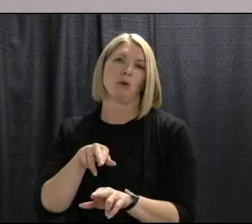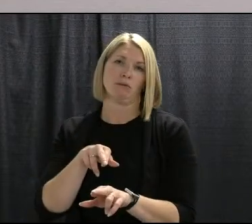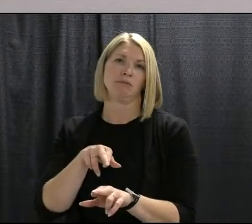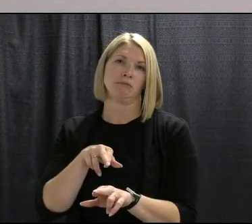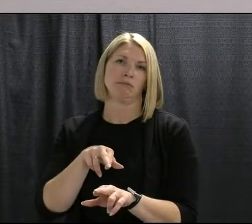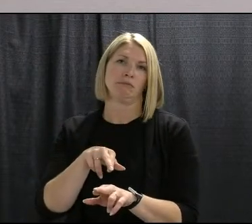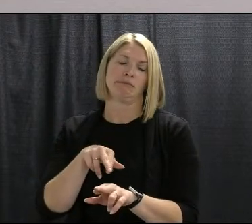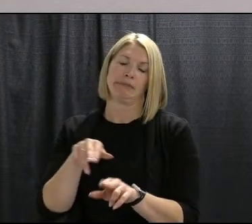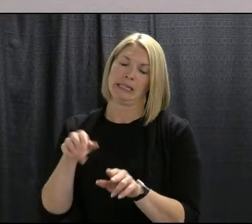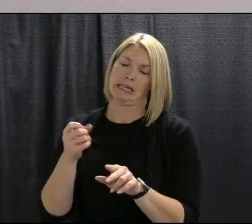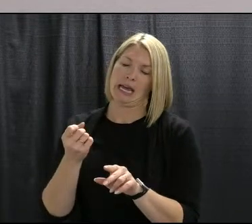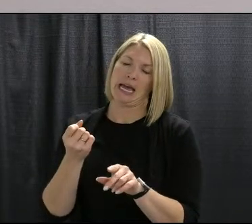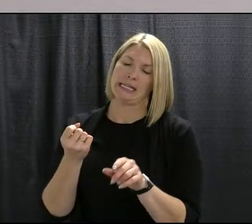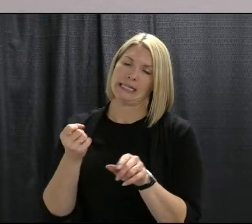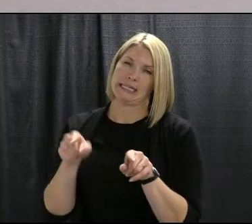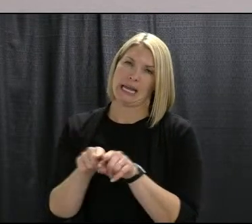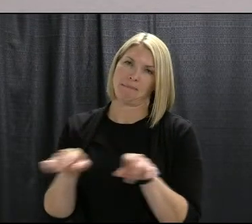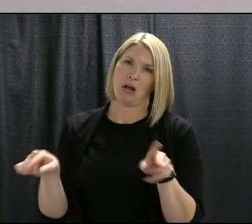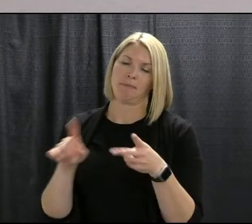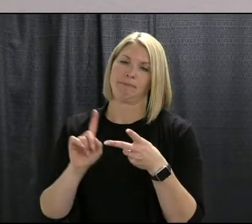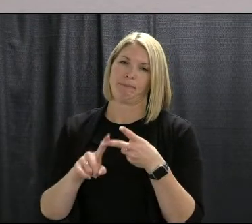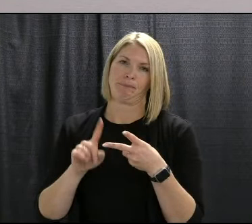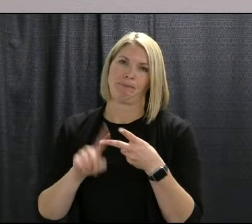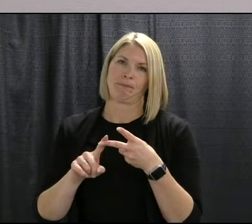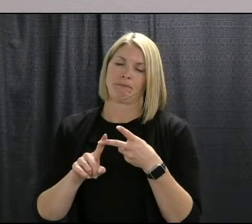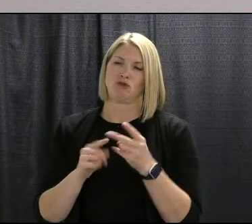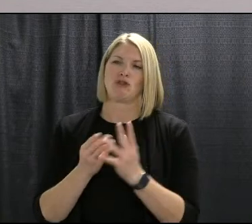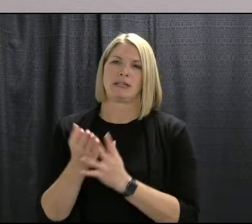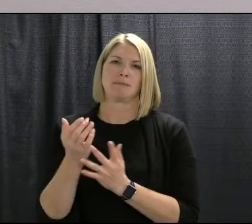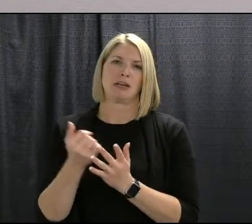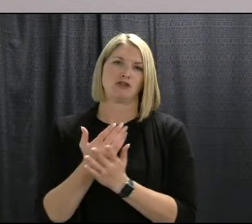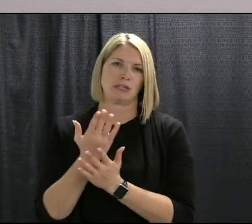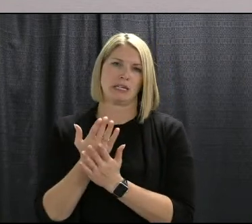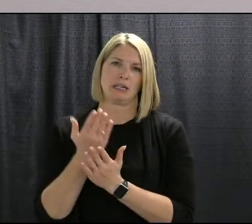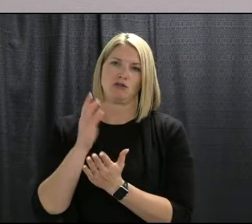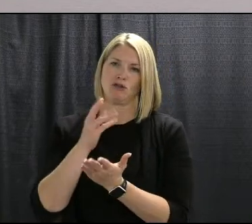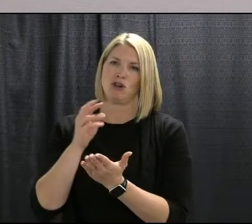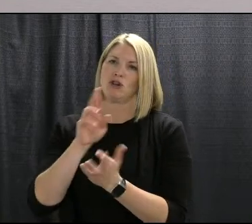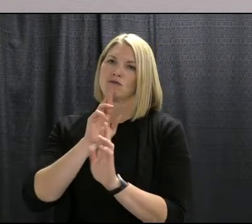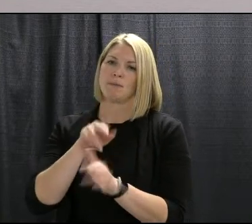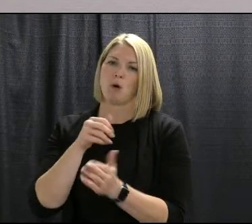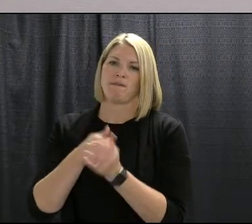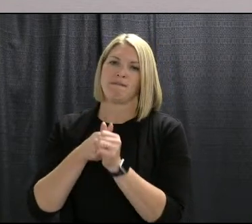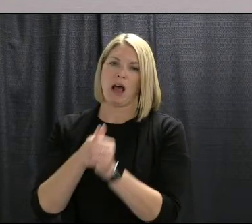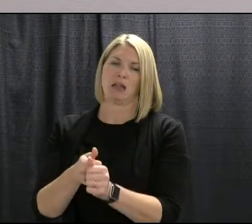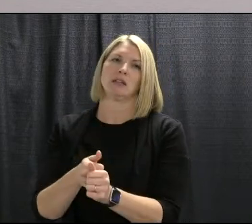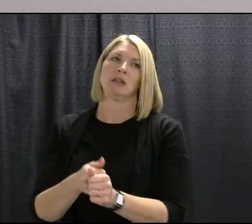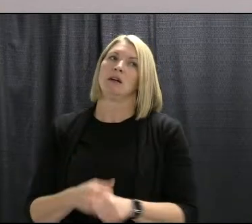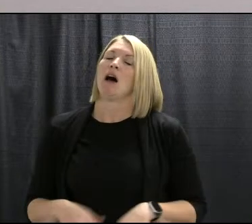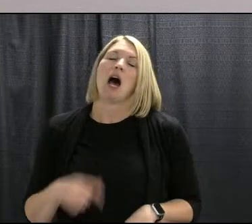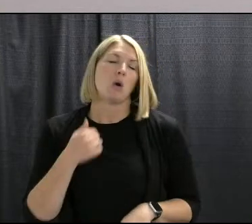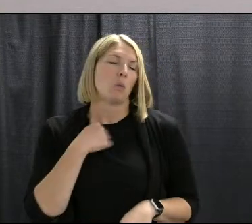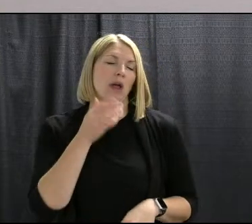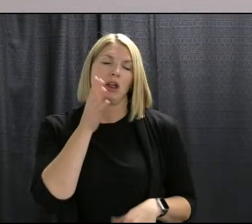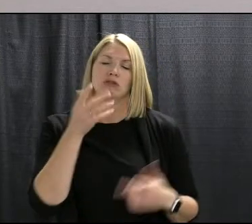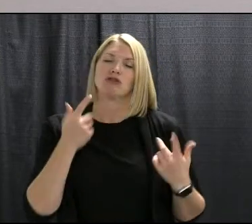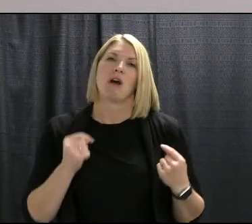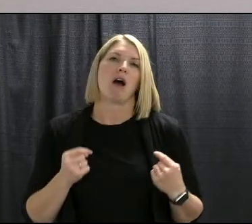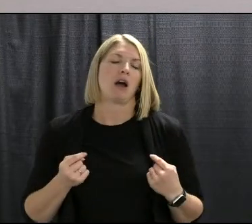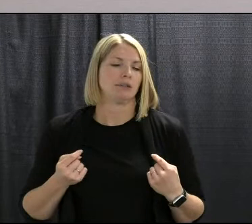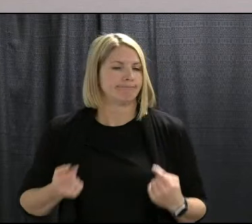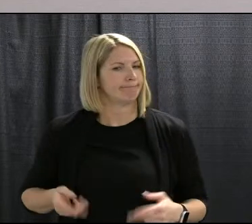transparency requirement done. So they'll be monitoring this as well. So as expeditiously as we can to